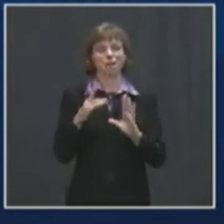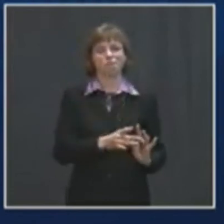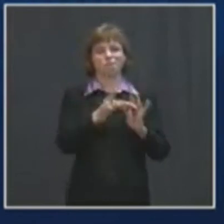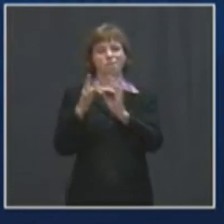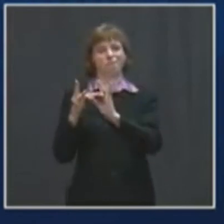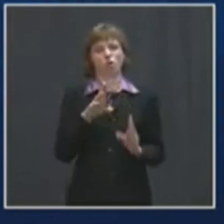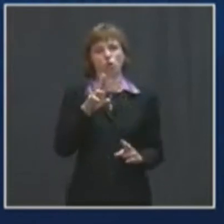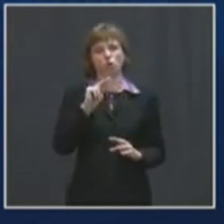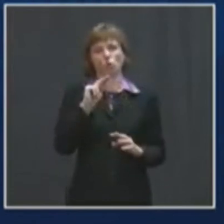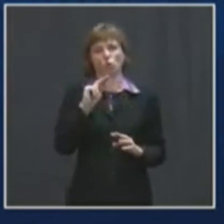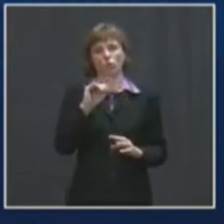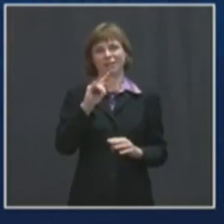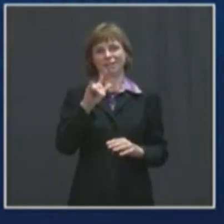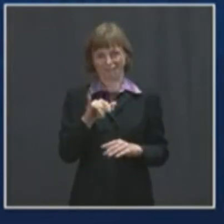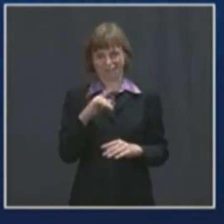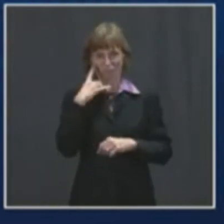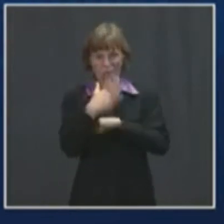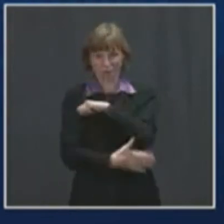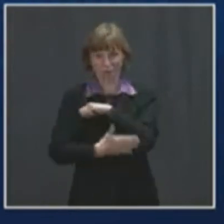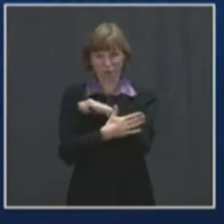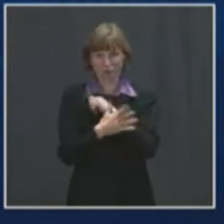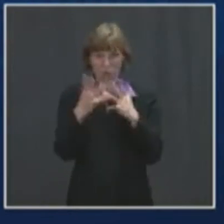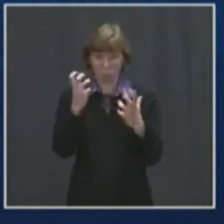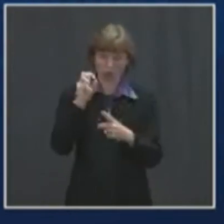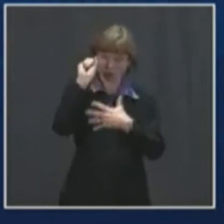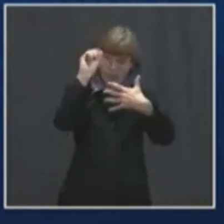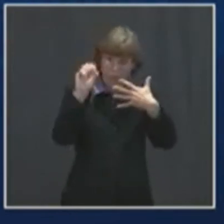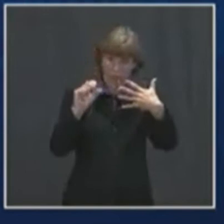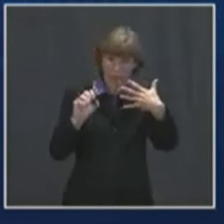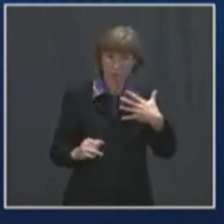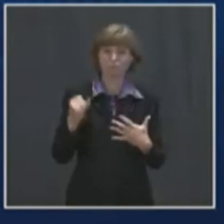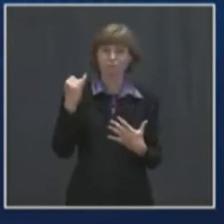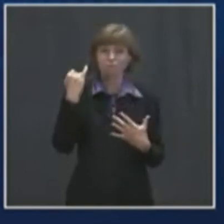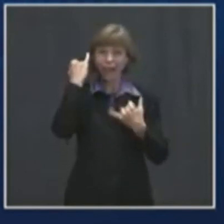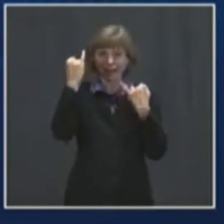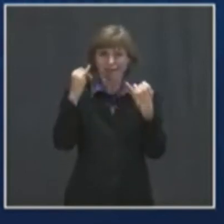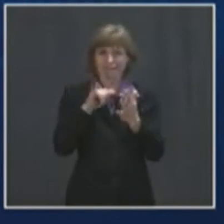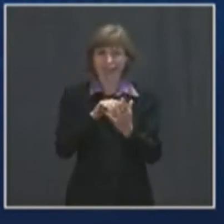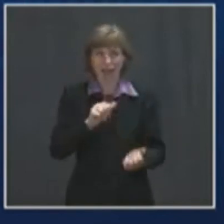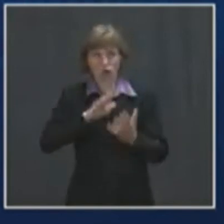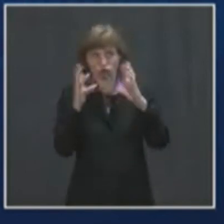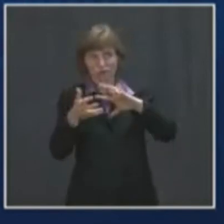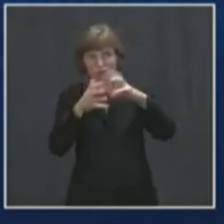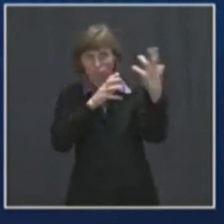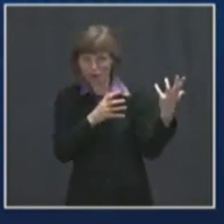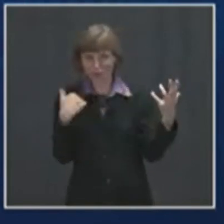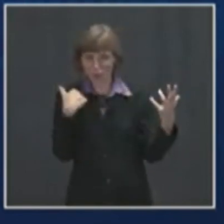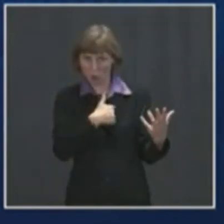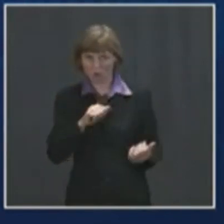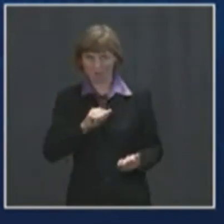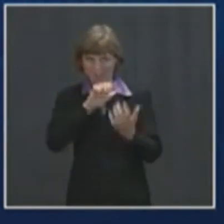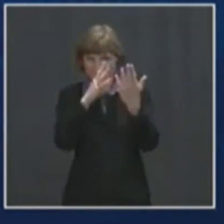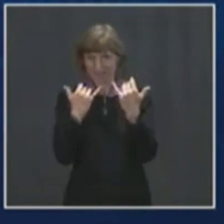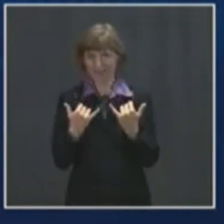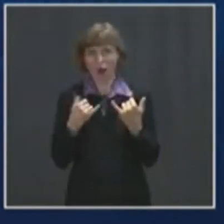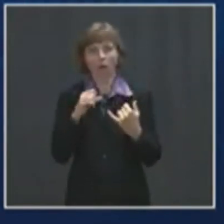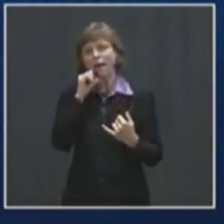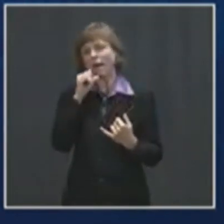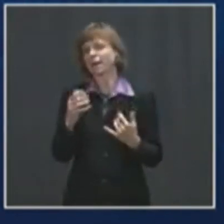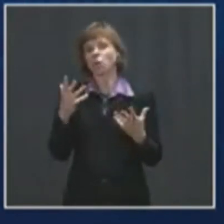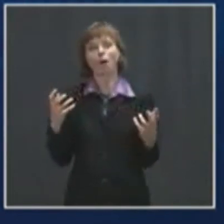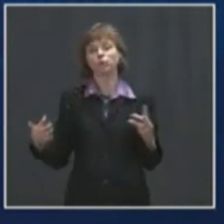forward ideas that would help address the crises we're facing. He didn't run on a promise to unite the Democratic and Republican